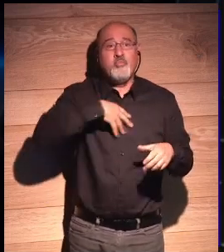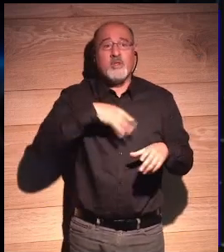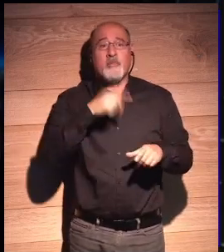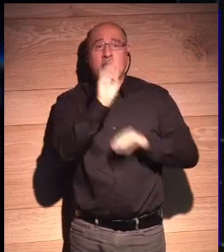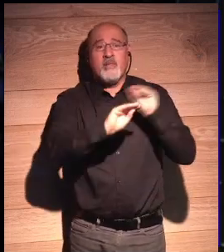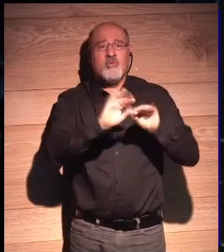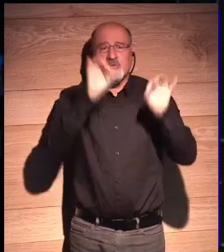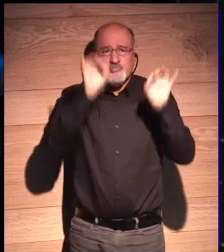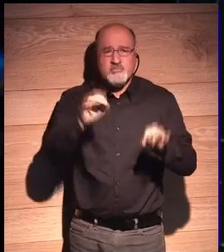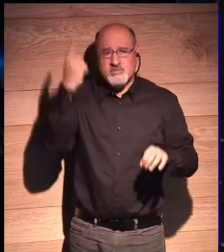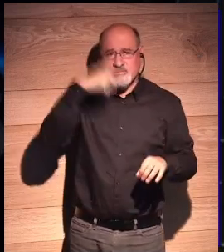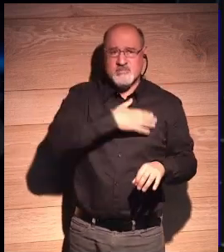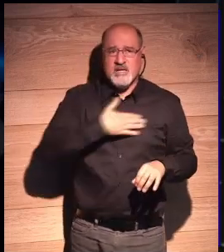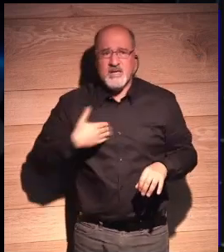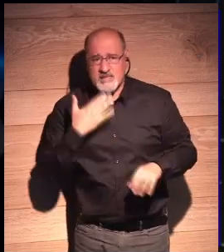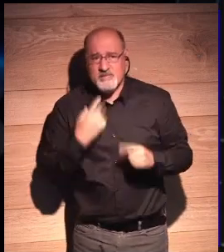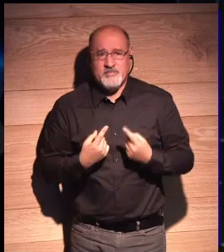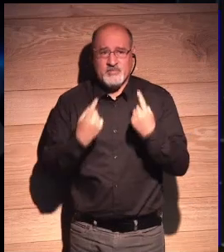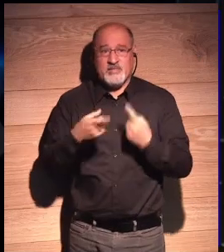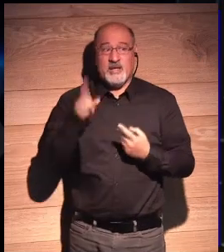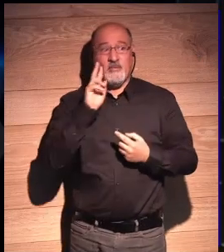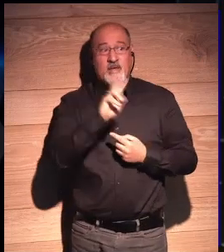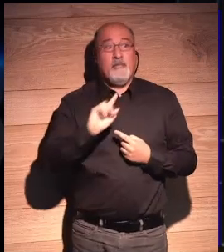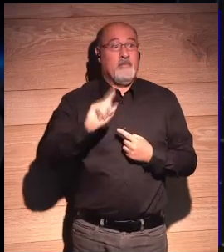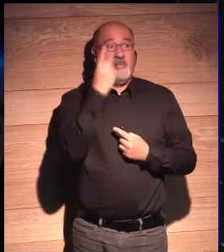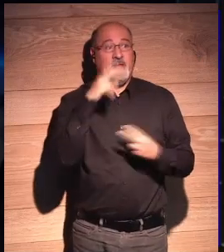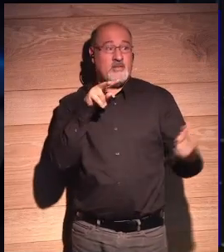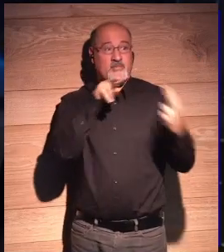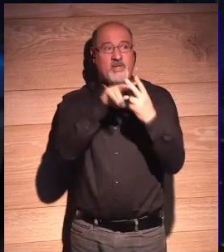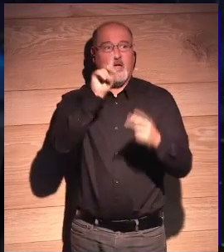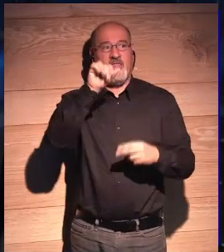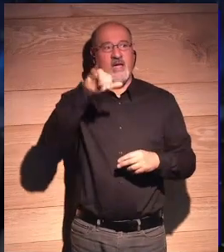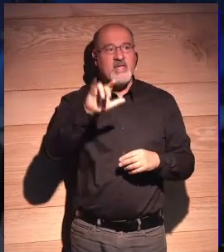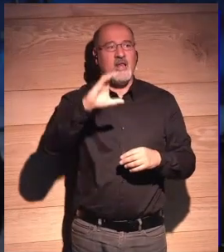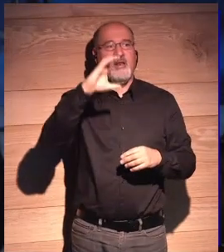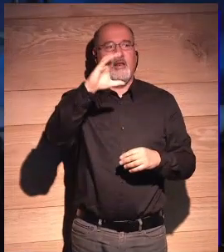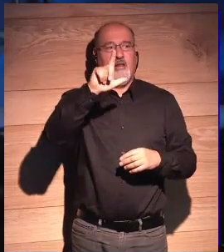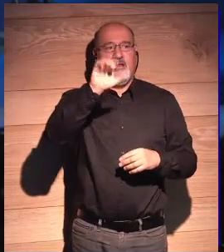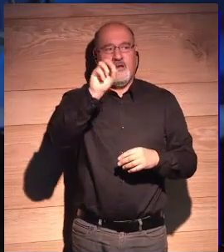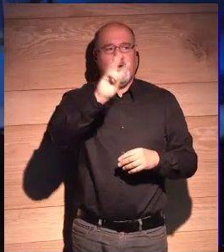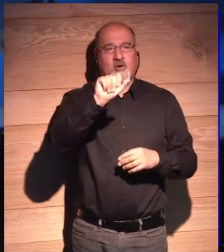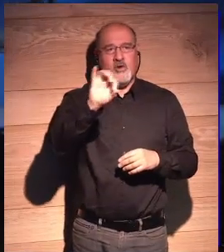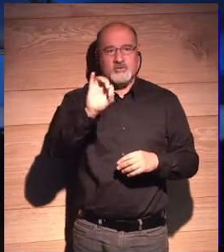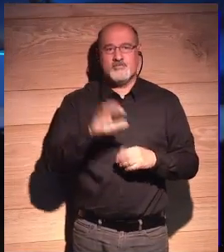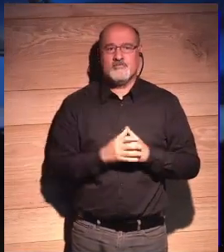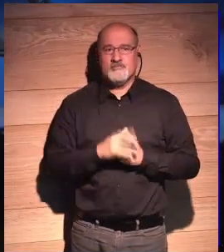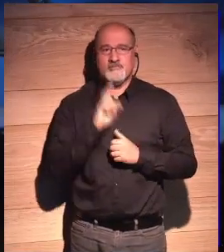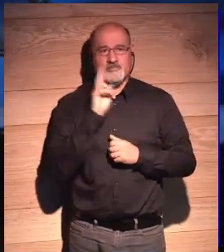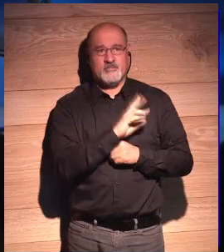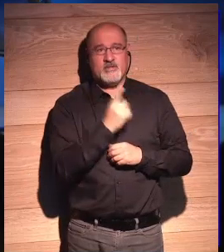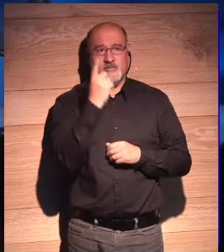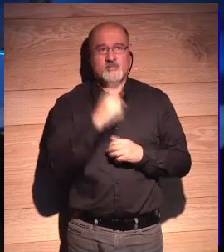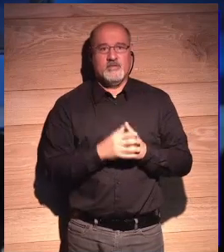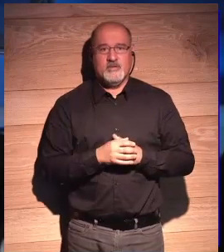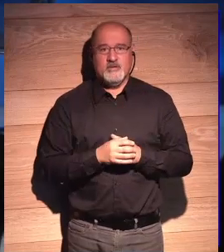have any questions, probably this is the first time that you have Daniel Clowes near you. So if you have any questions, I see